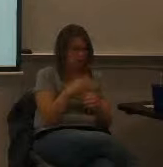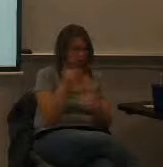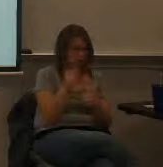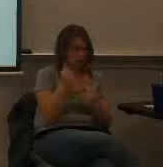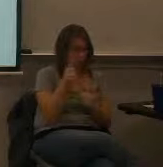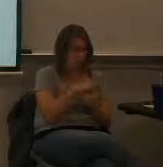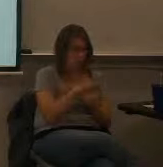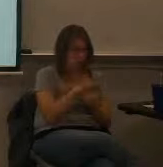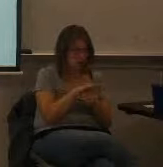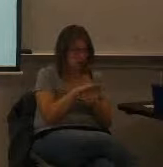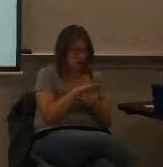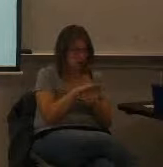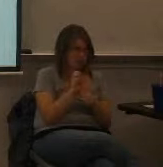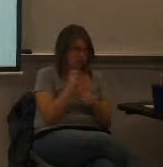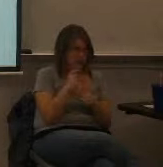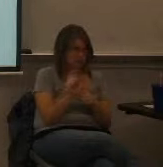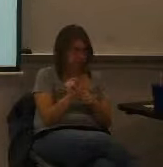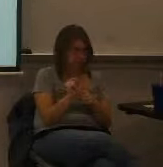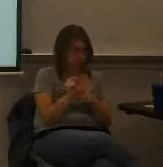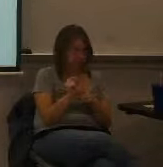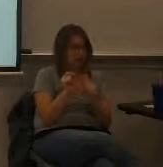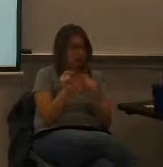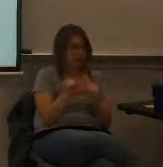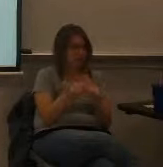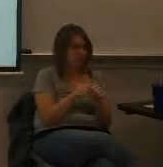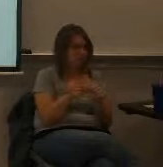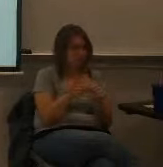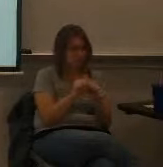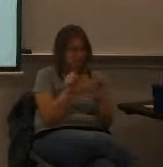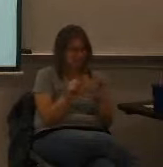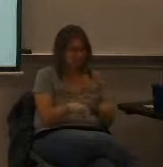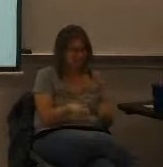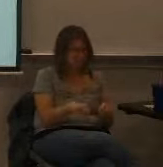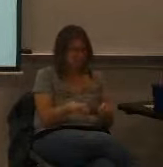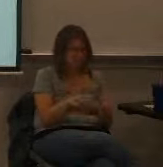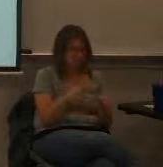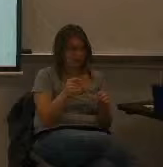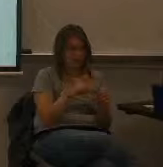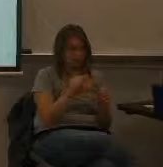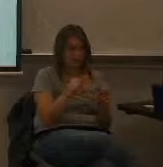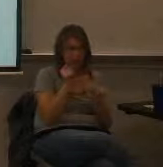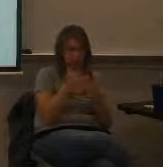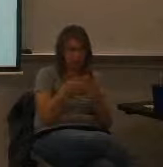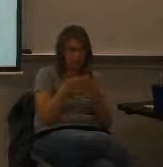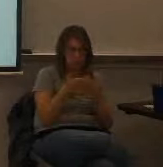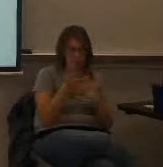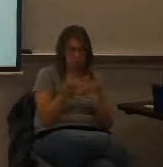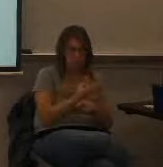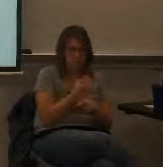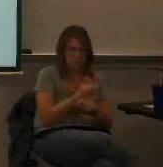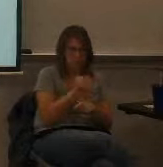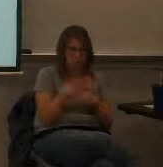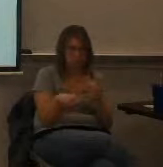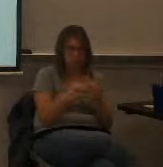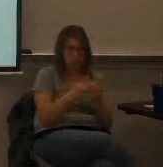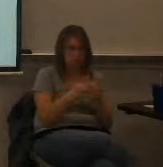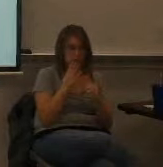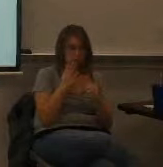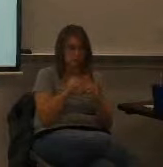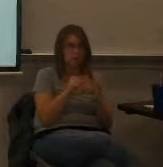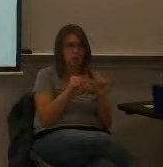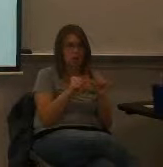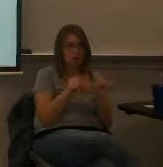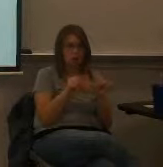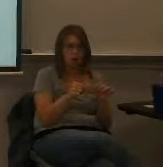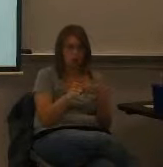smaller aerial extent, then it can fragment the system in such a way that the system doesn't operate properly anymore. So that would be a